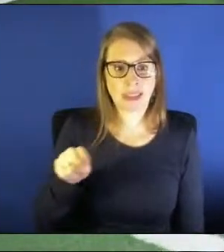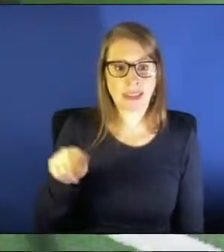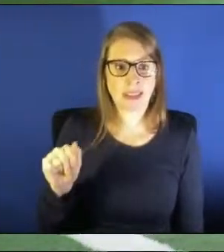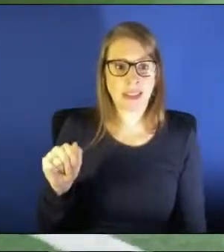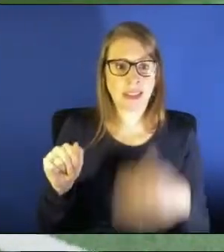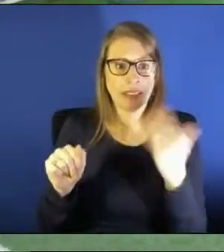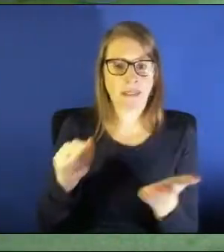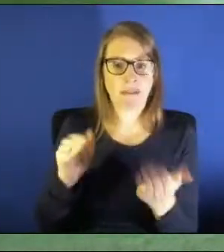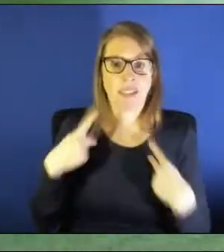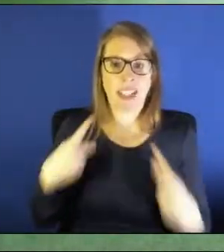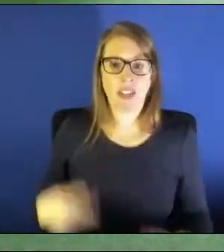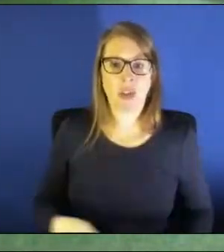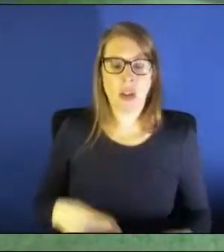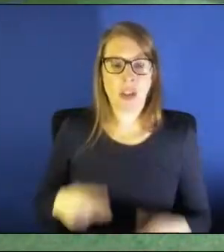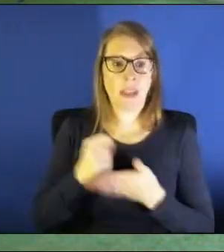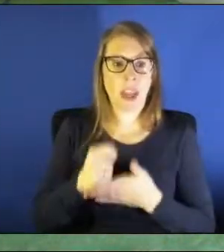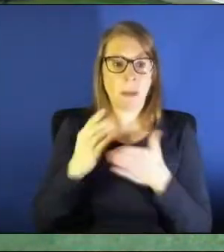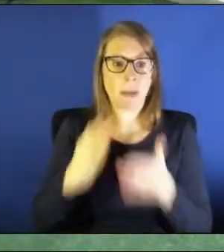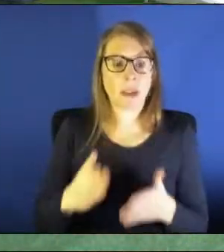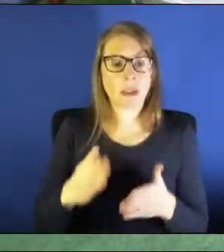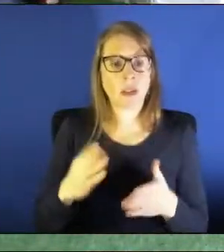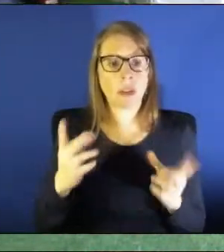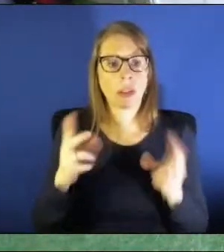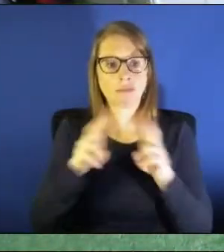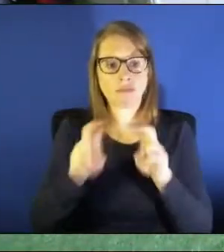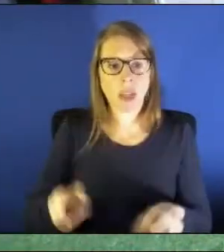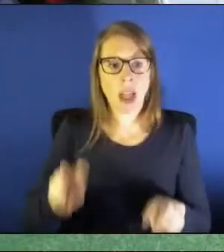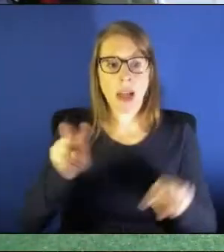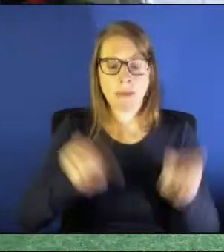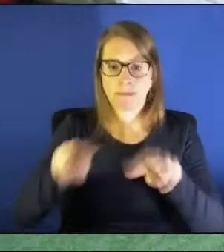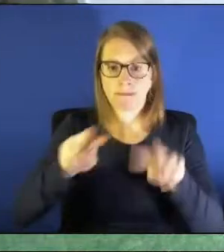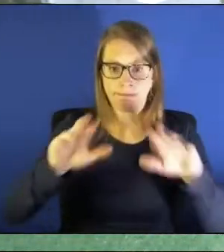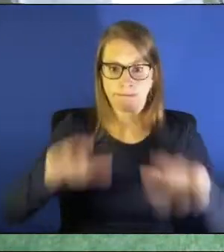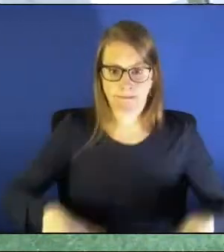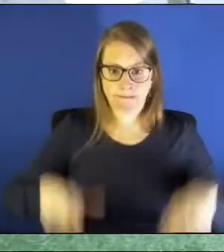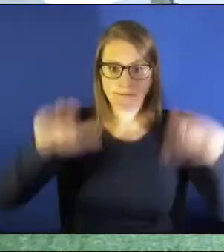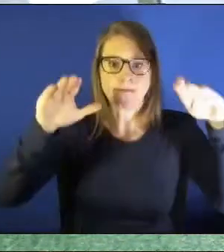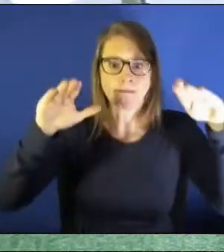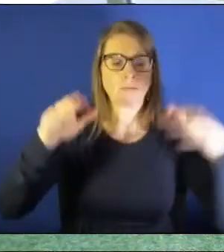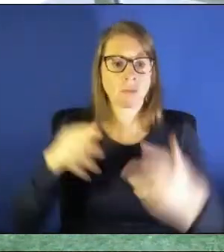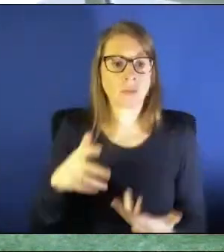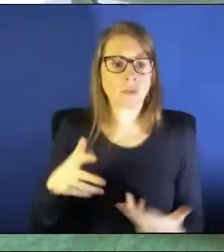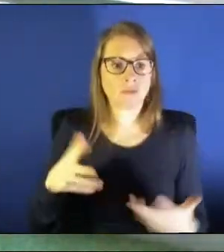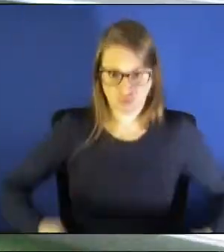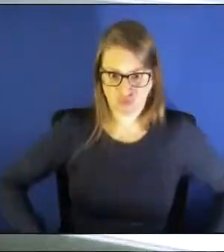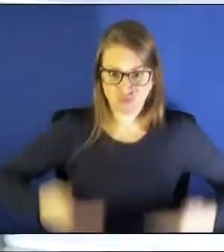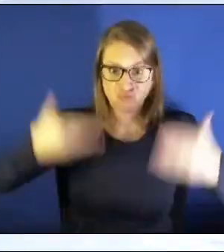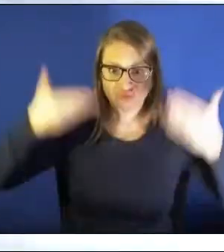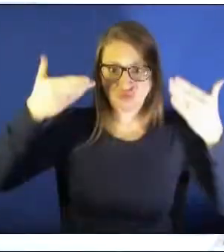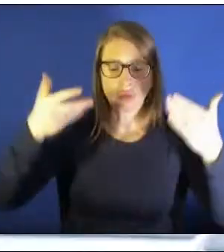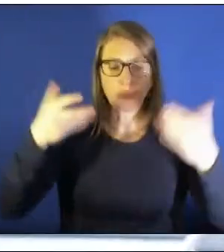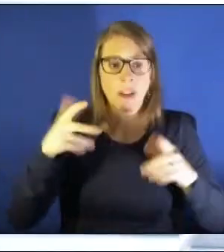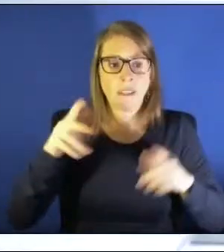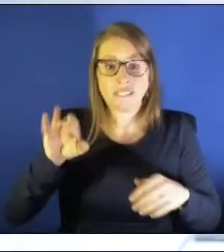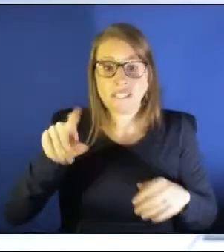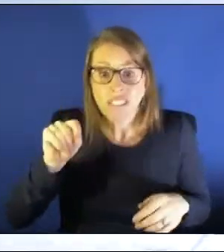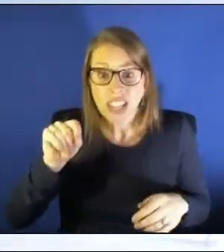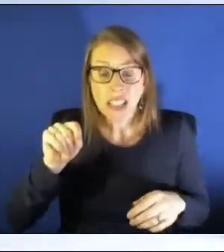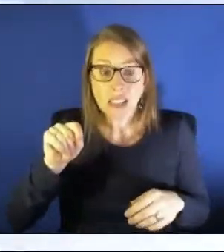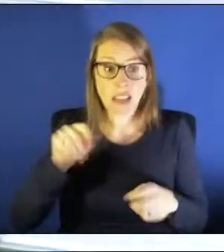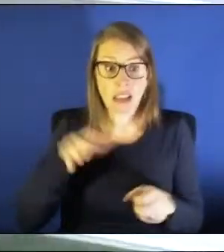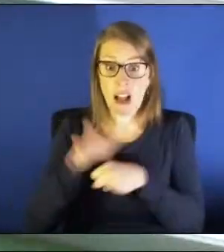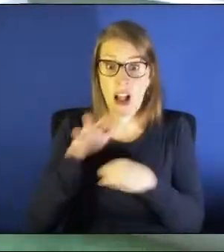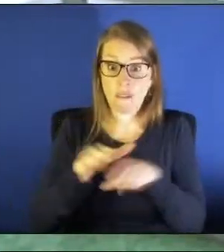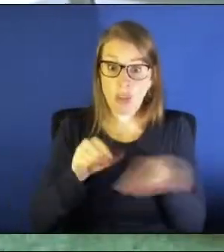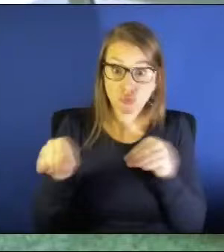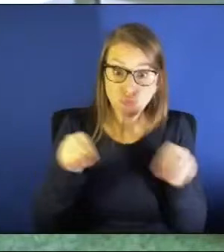and what are you doing? I'm looking at everything literally from the ground up, like Ryan said. So I'm looking at things at your feet. Are you getting enough mobility into your feet?